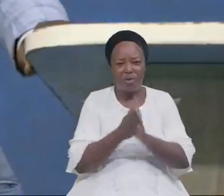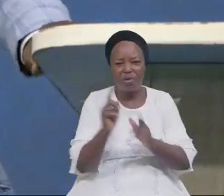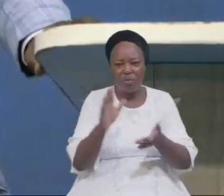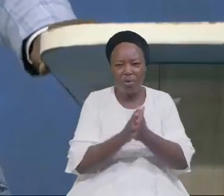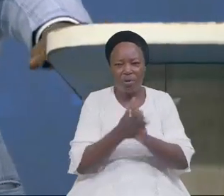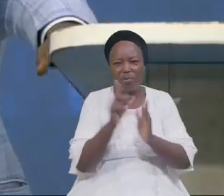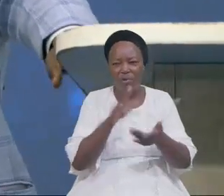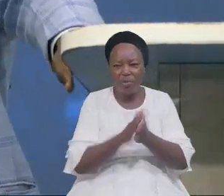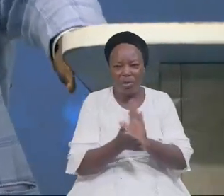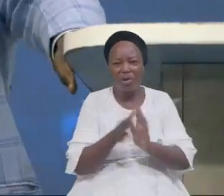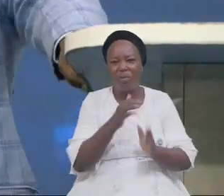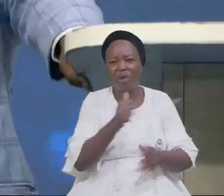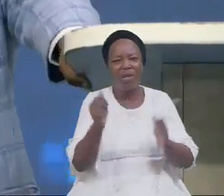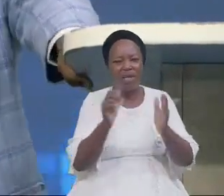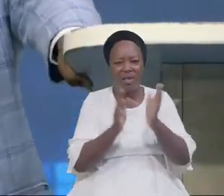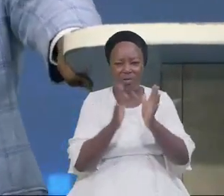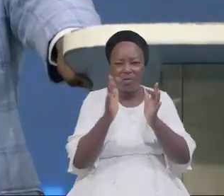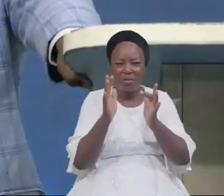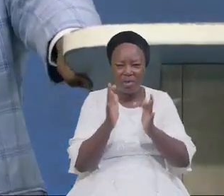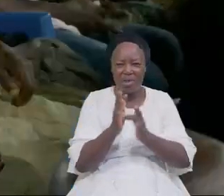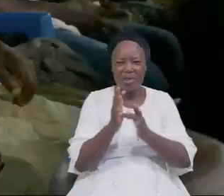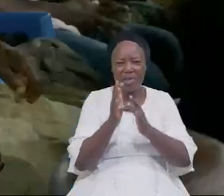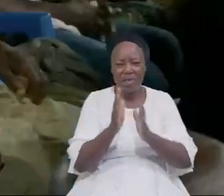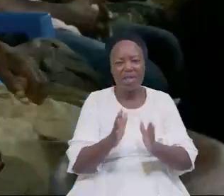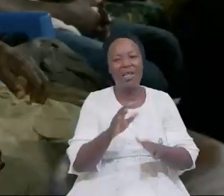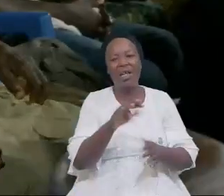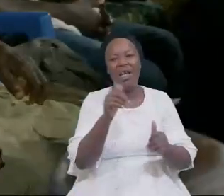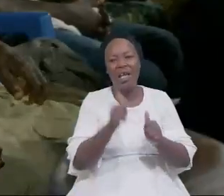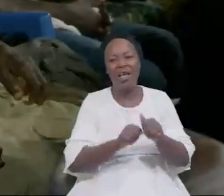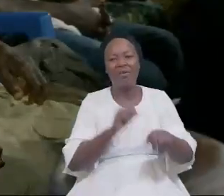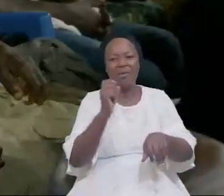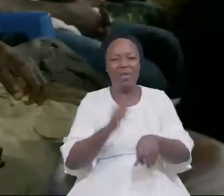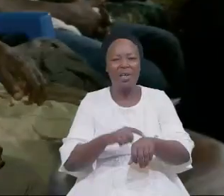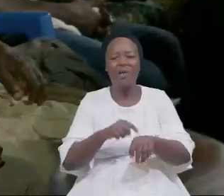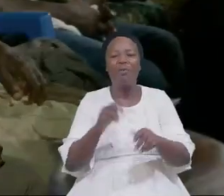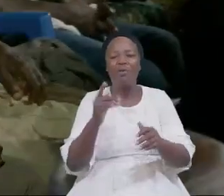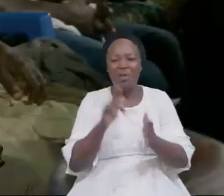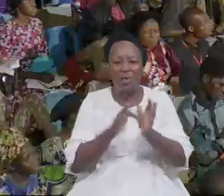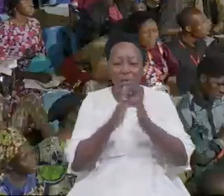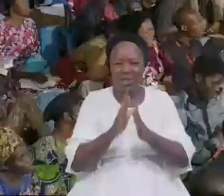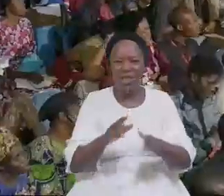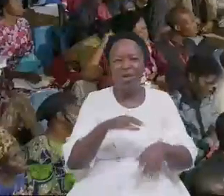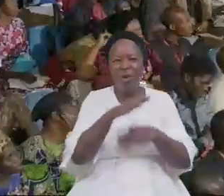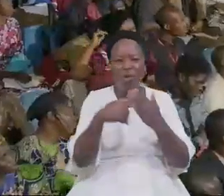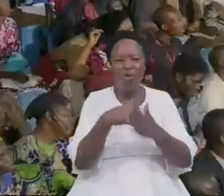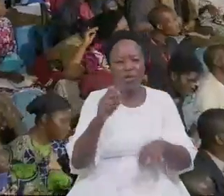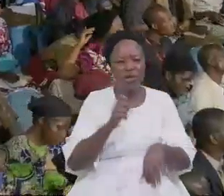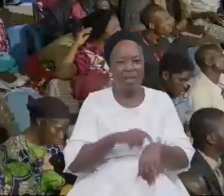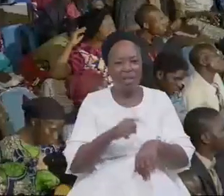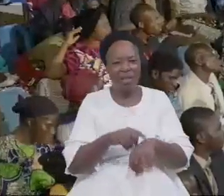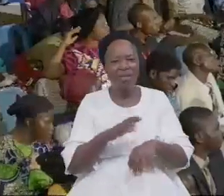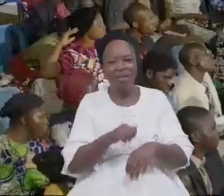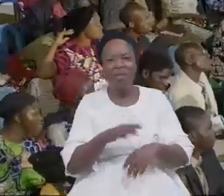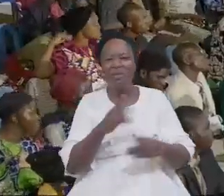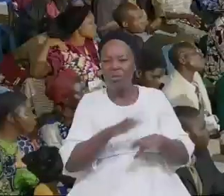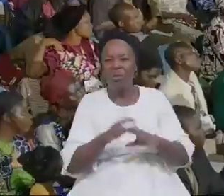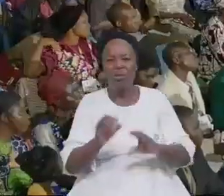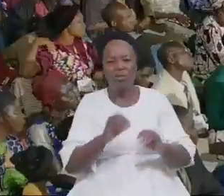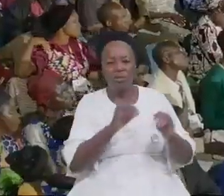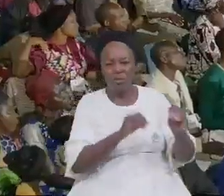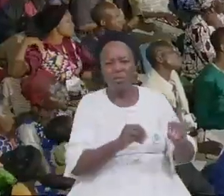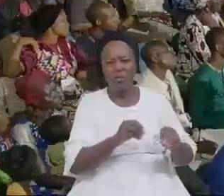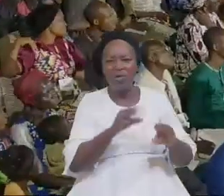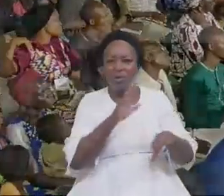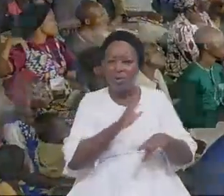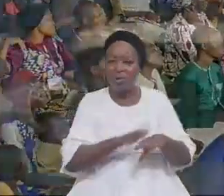a Christian all the time. A Christian all the time. You don't put on Christianity as a cloth